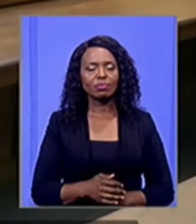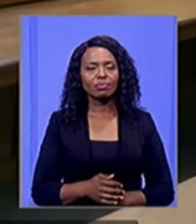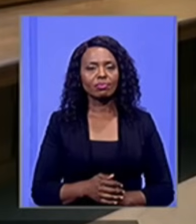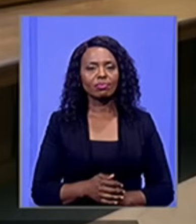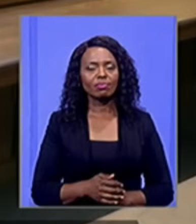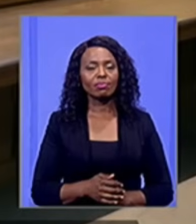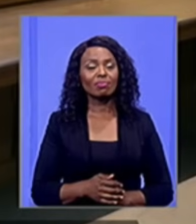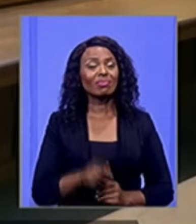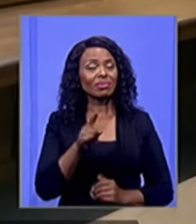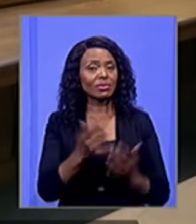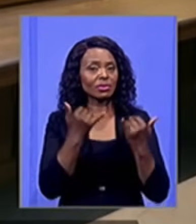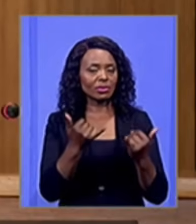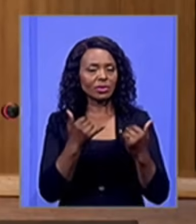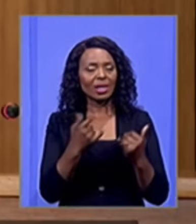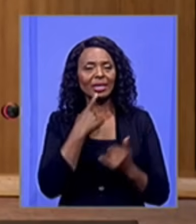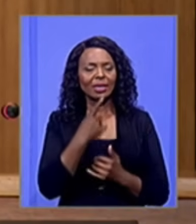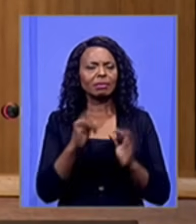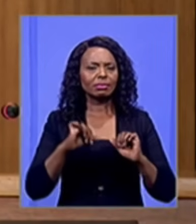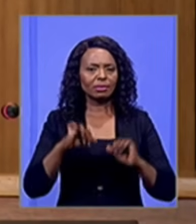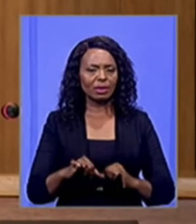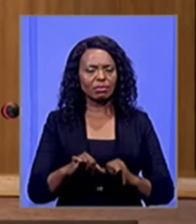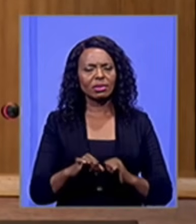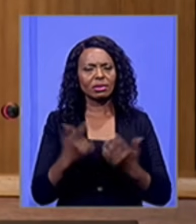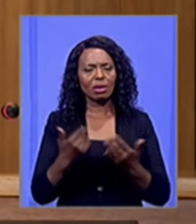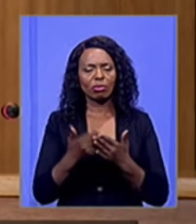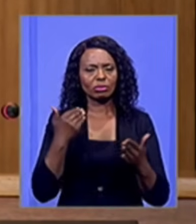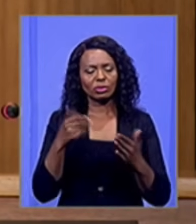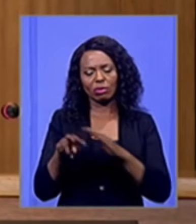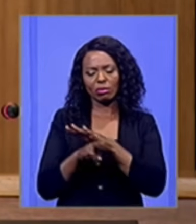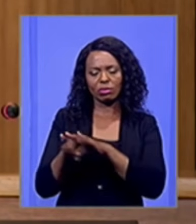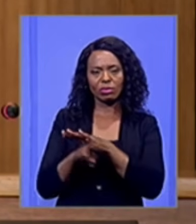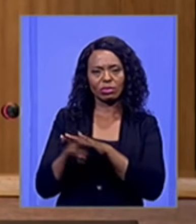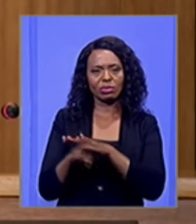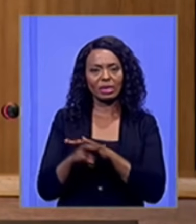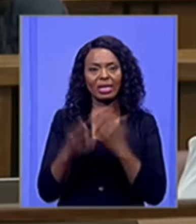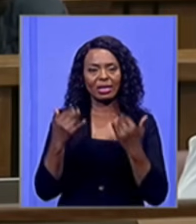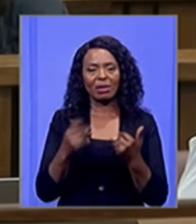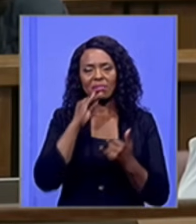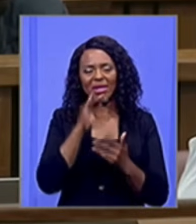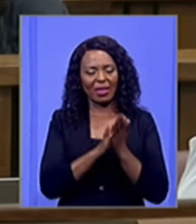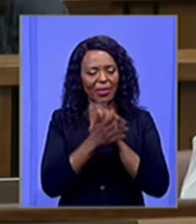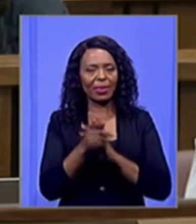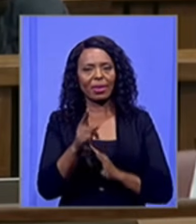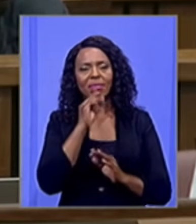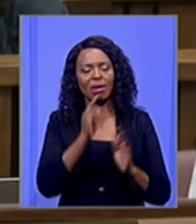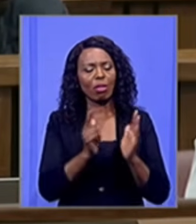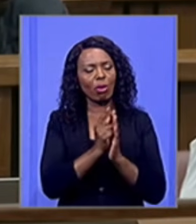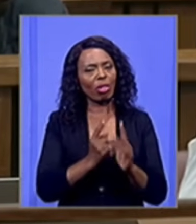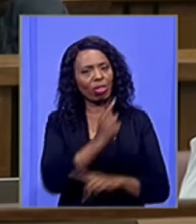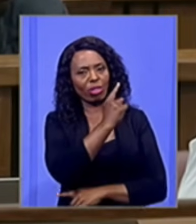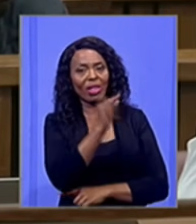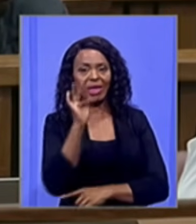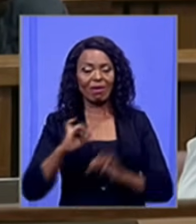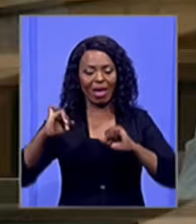Moahlodi o boletse hore ho dumella kgatiso eo ho ba karolo ya tsamaiso ya nyewe ena ho tla hatikela tsamaiso ya toka. This court